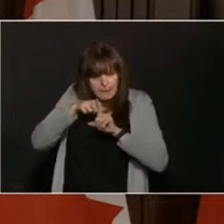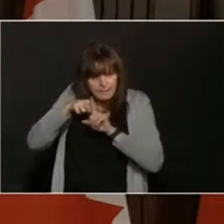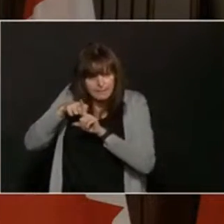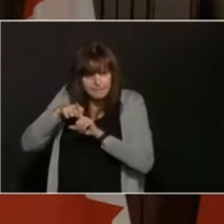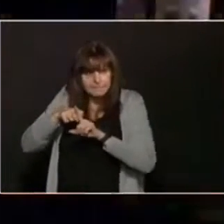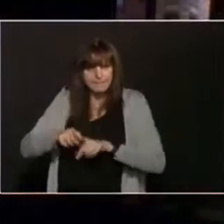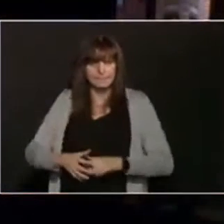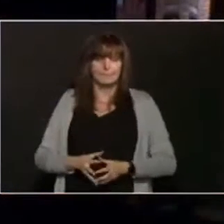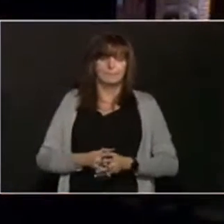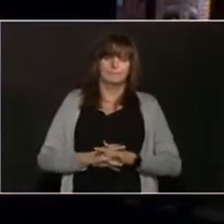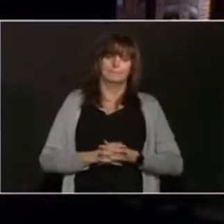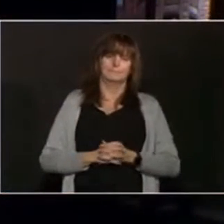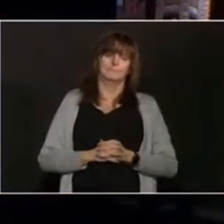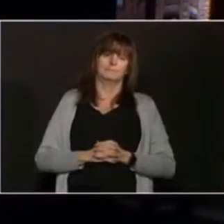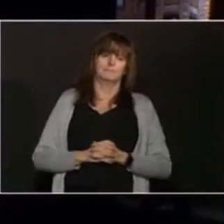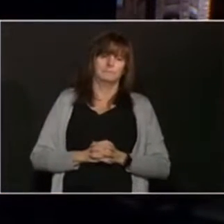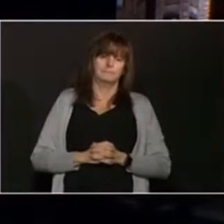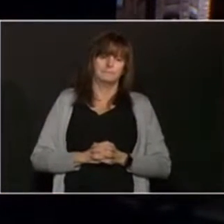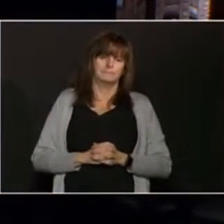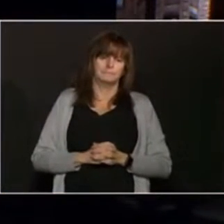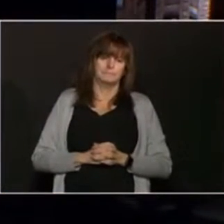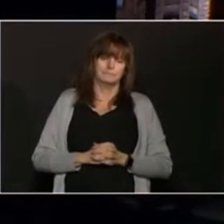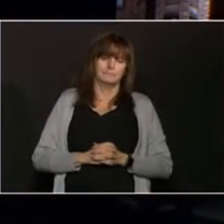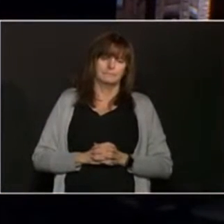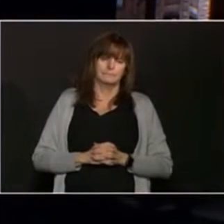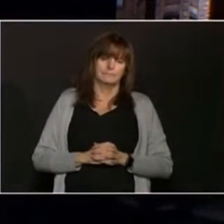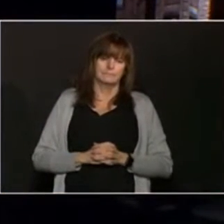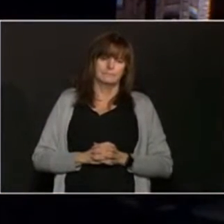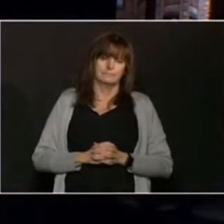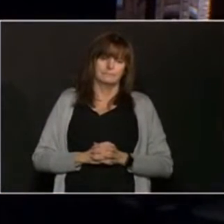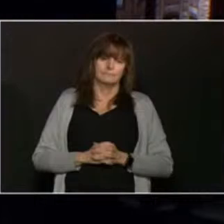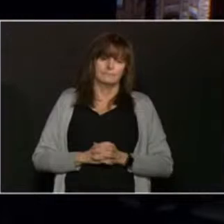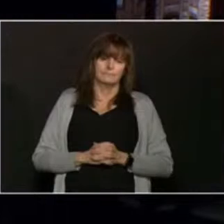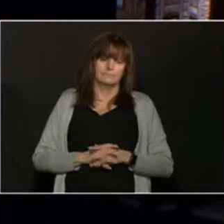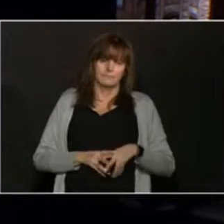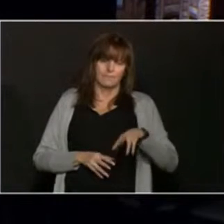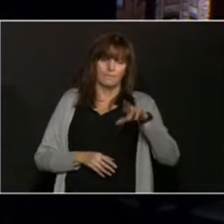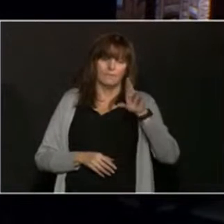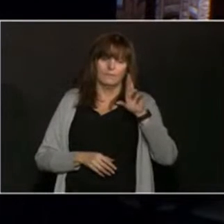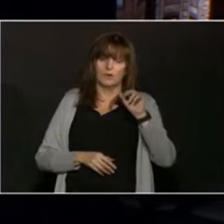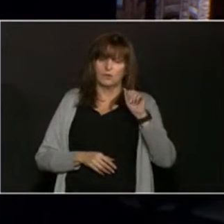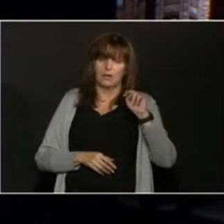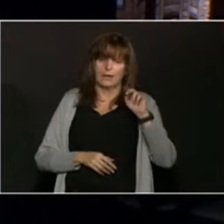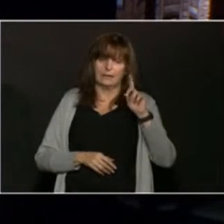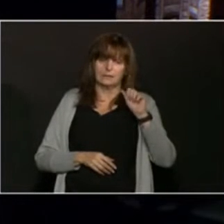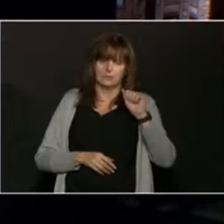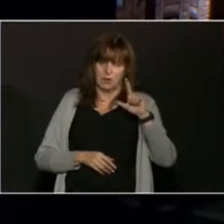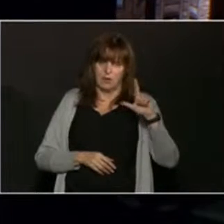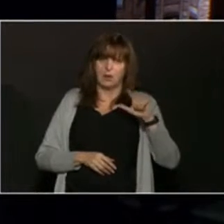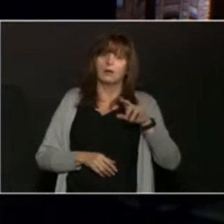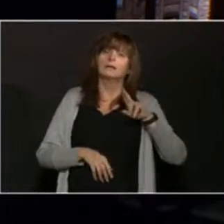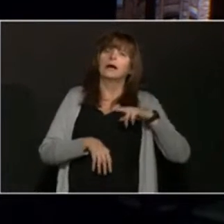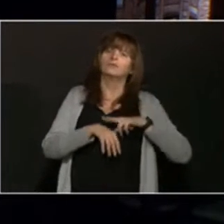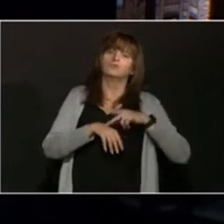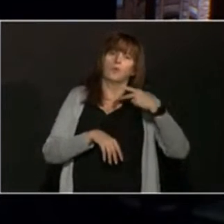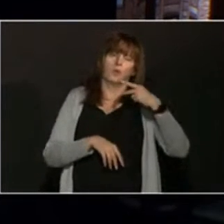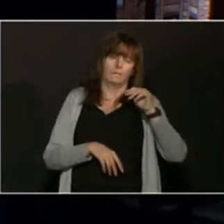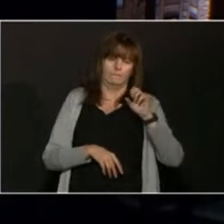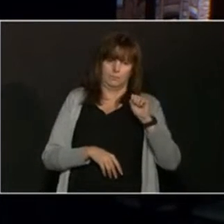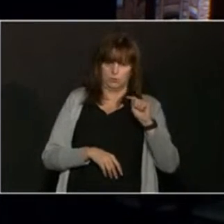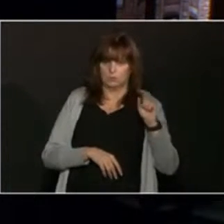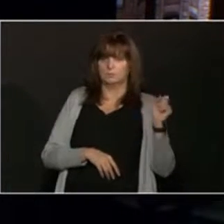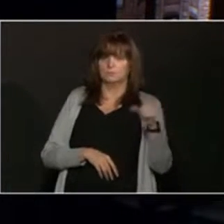question. From Randall Denley at National Post. Please go ahead. Hi, I know you're